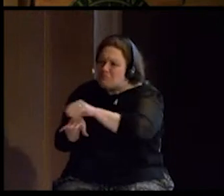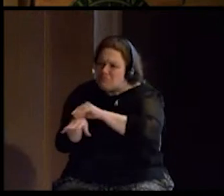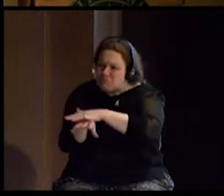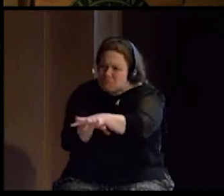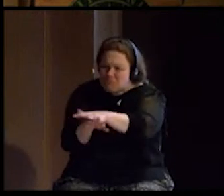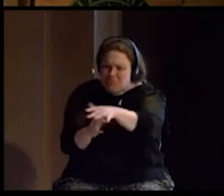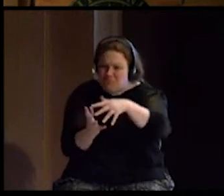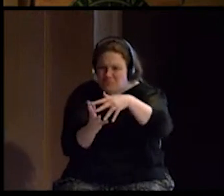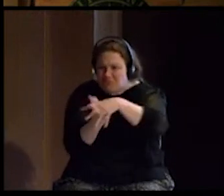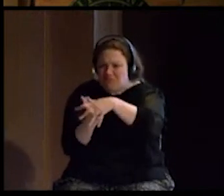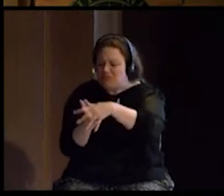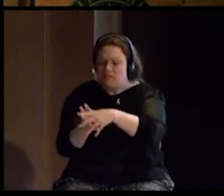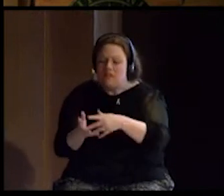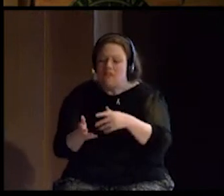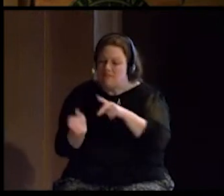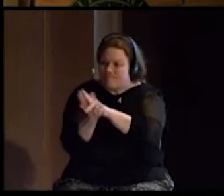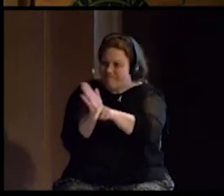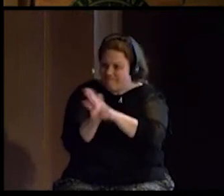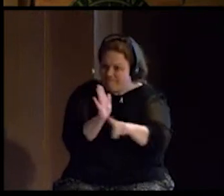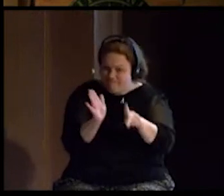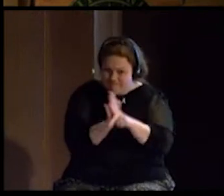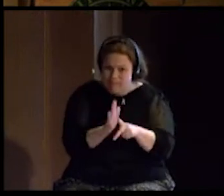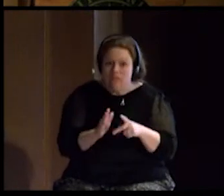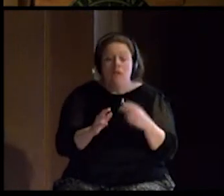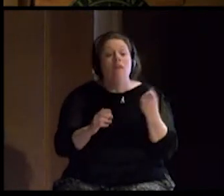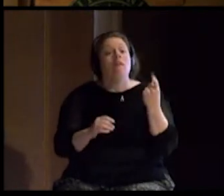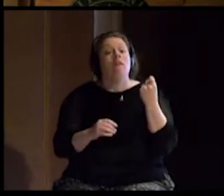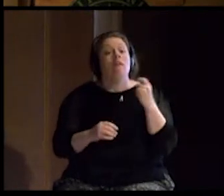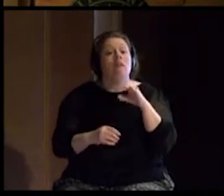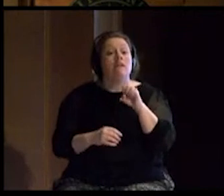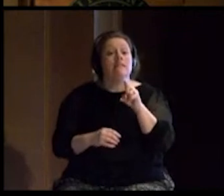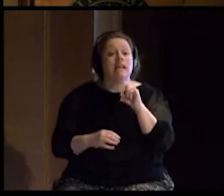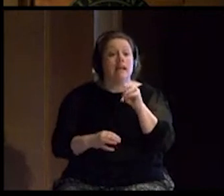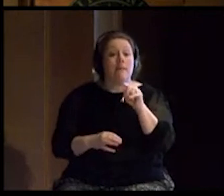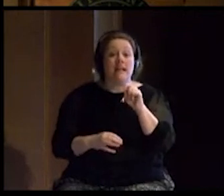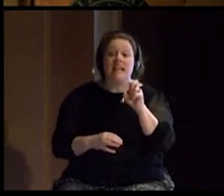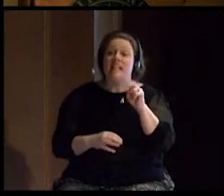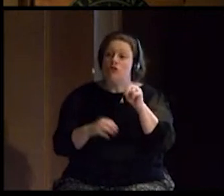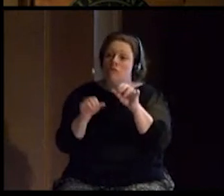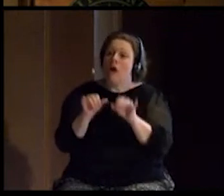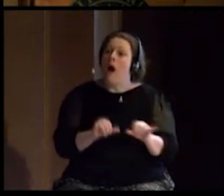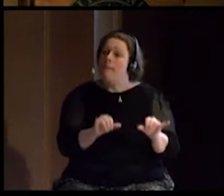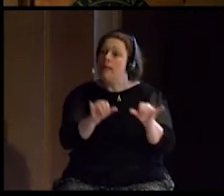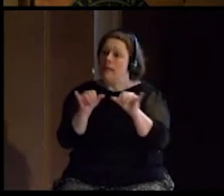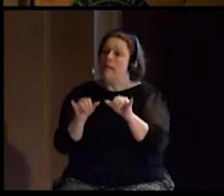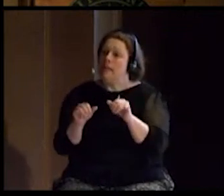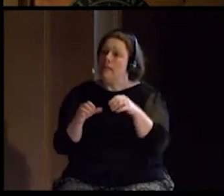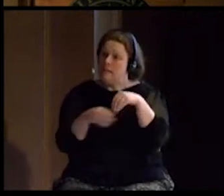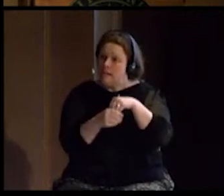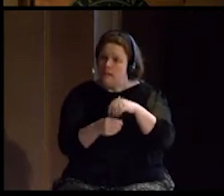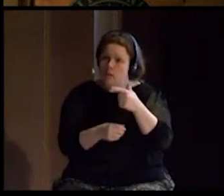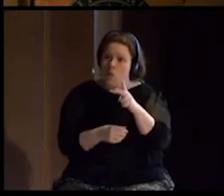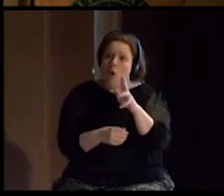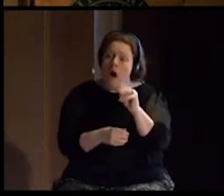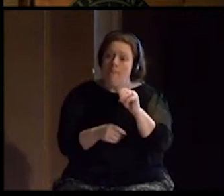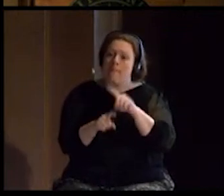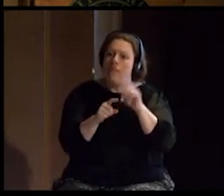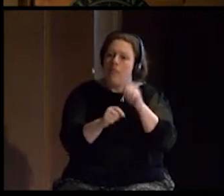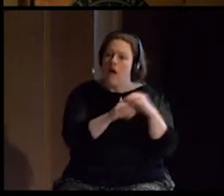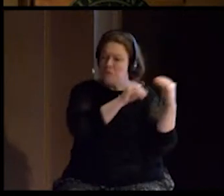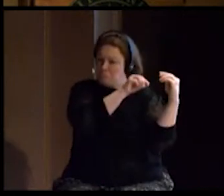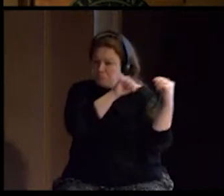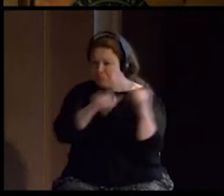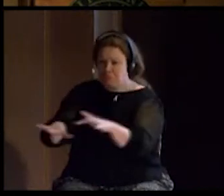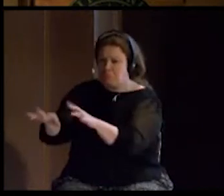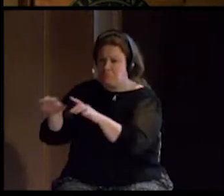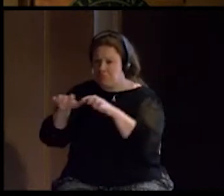Bay and really all of our southern bays in Guam is common, but flushing, the removal of sediments is pretty rare, and